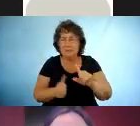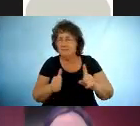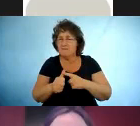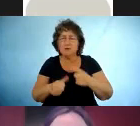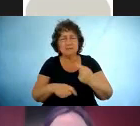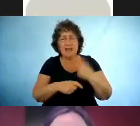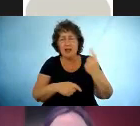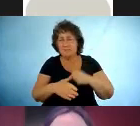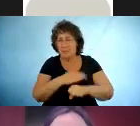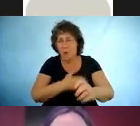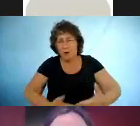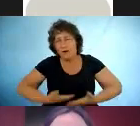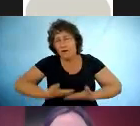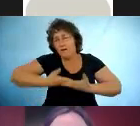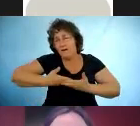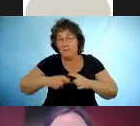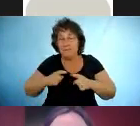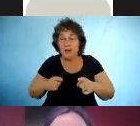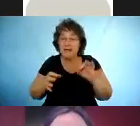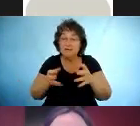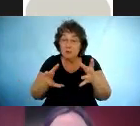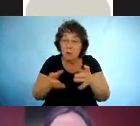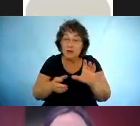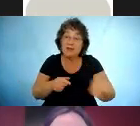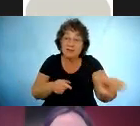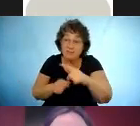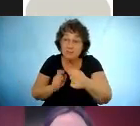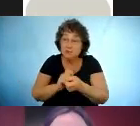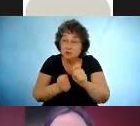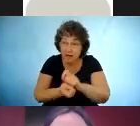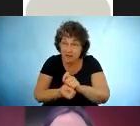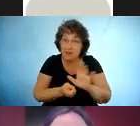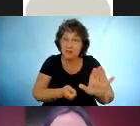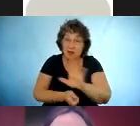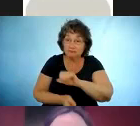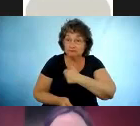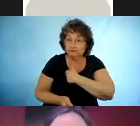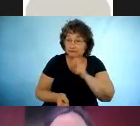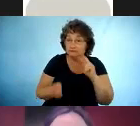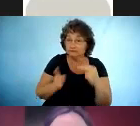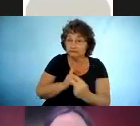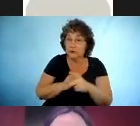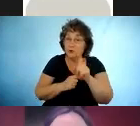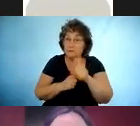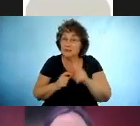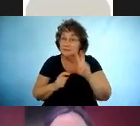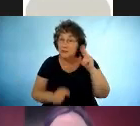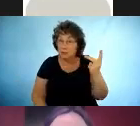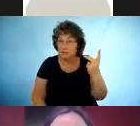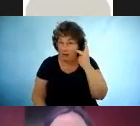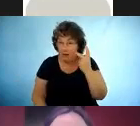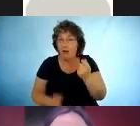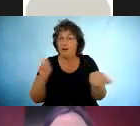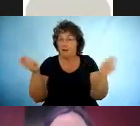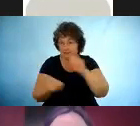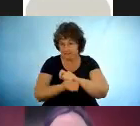to change in their eyes, you must first change your mind. If you want new results, you can't accept what they say